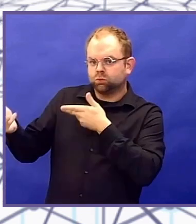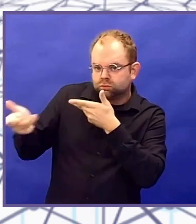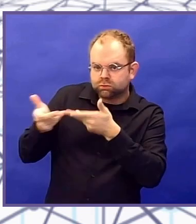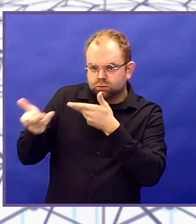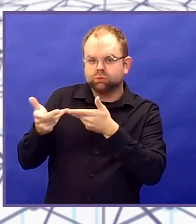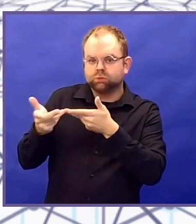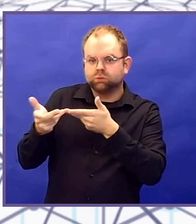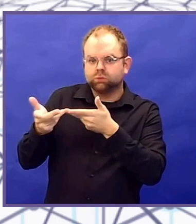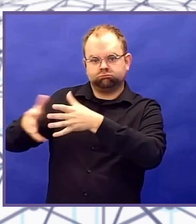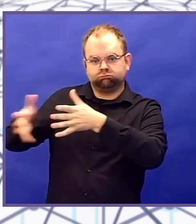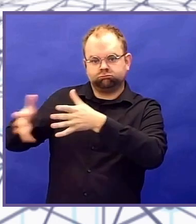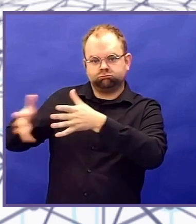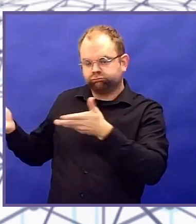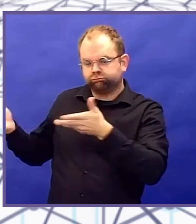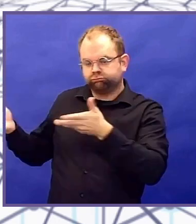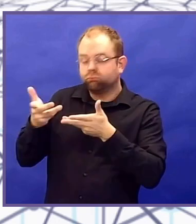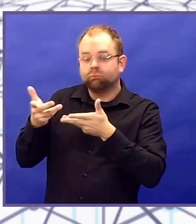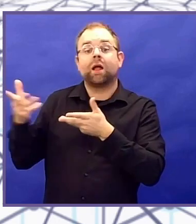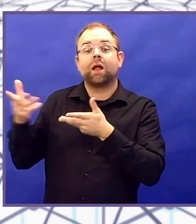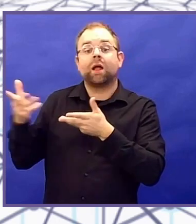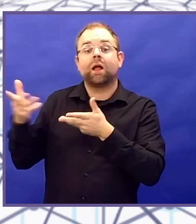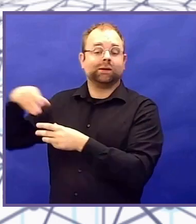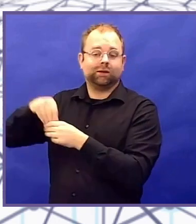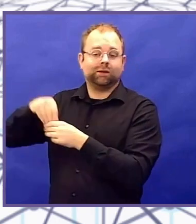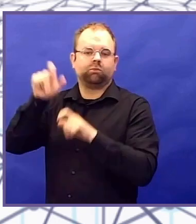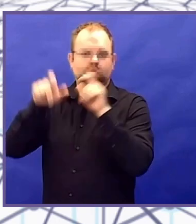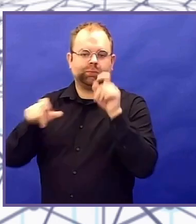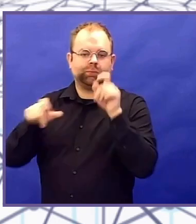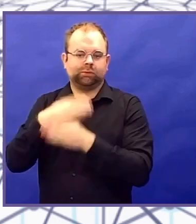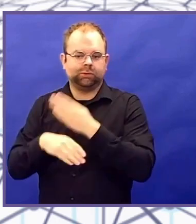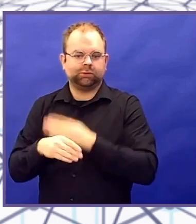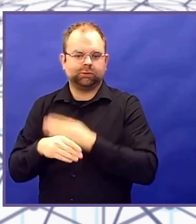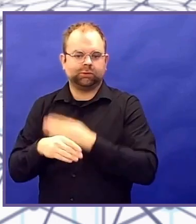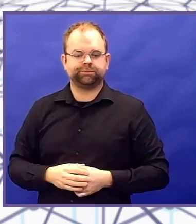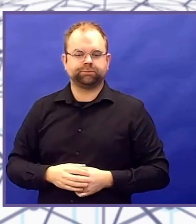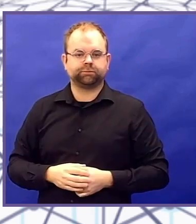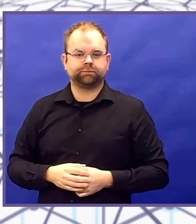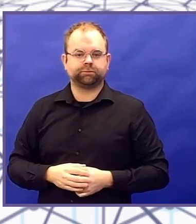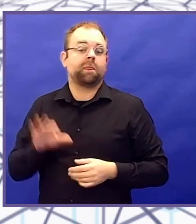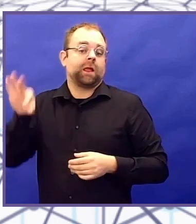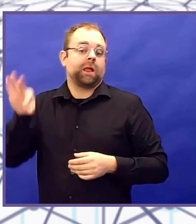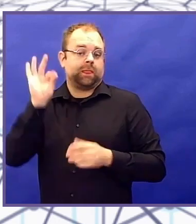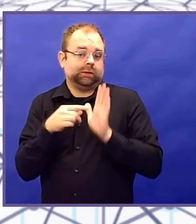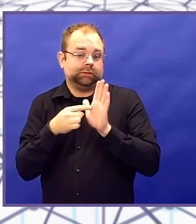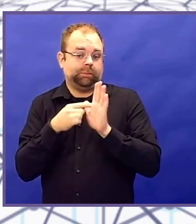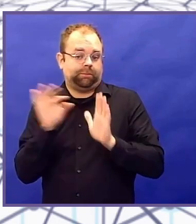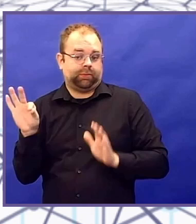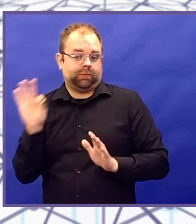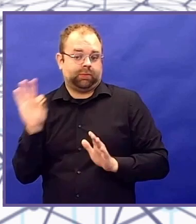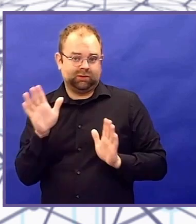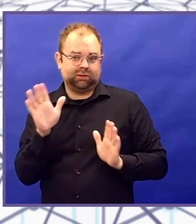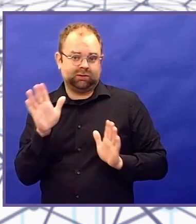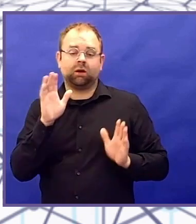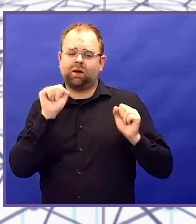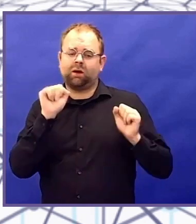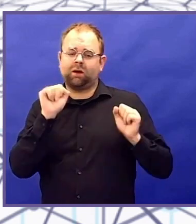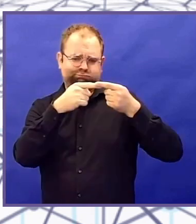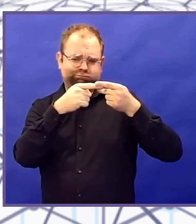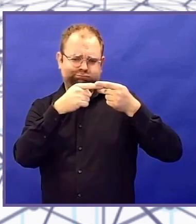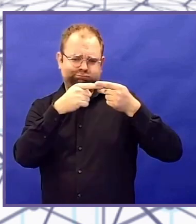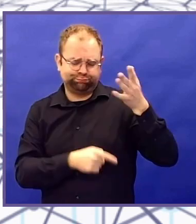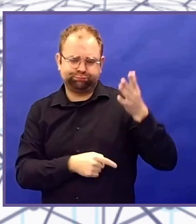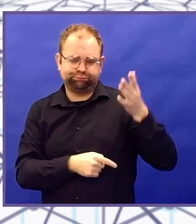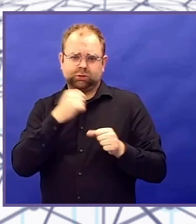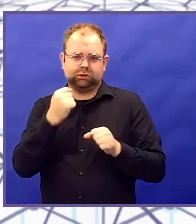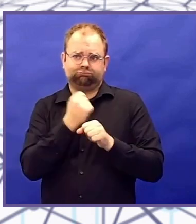here is for us to make accessibility a reality by default. And if we do it in any meaningful